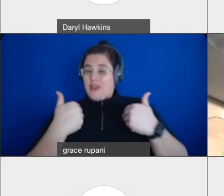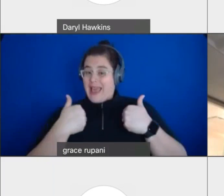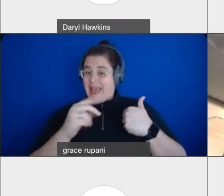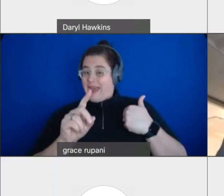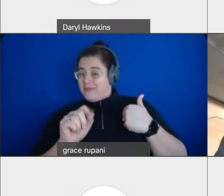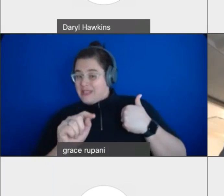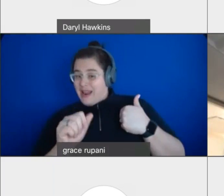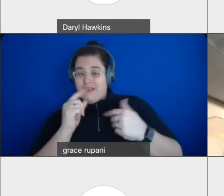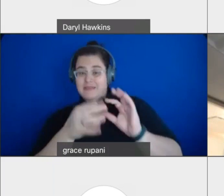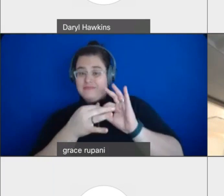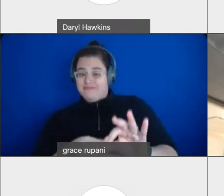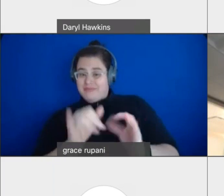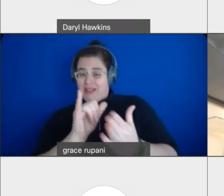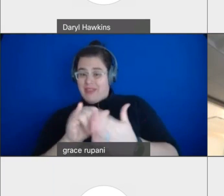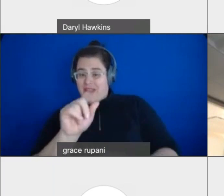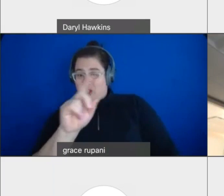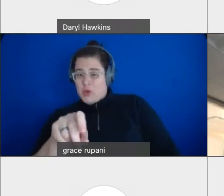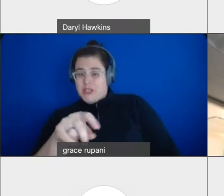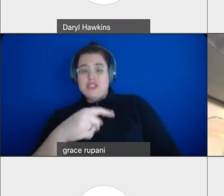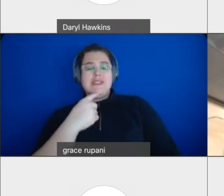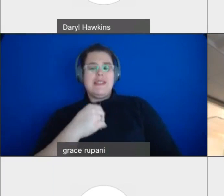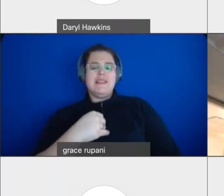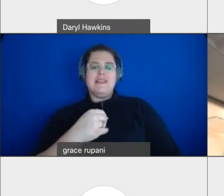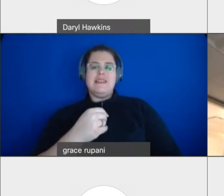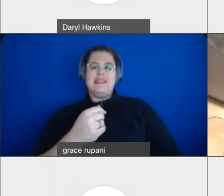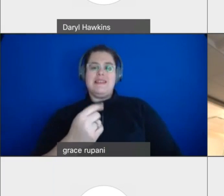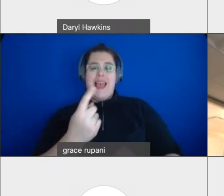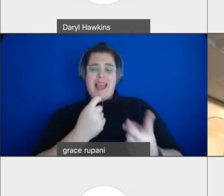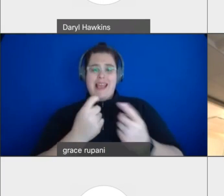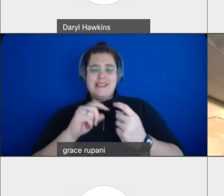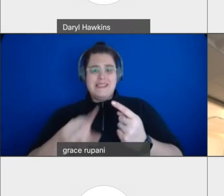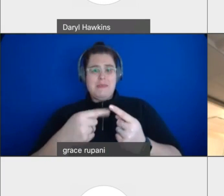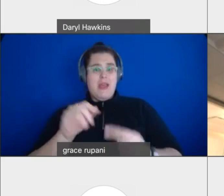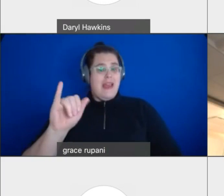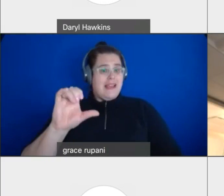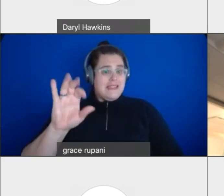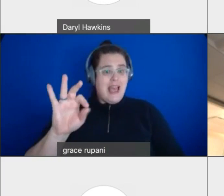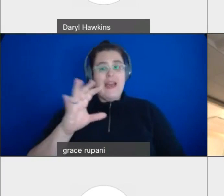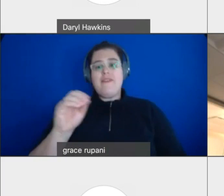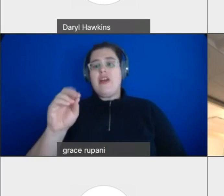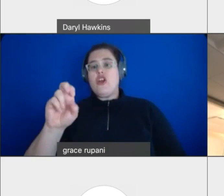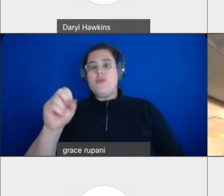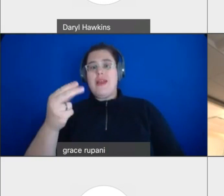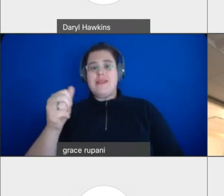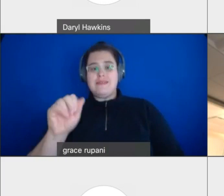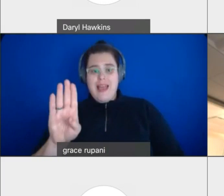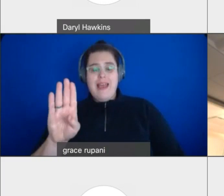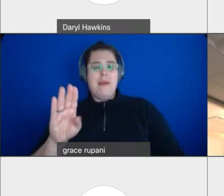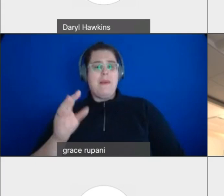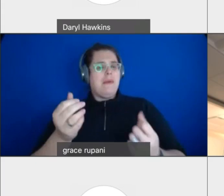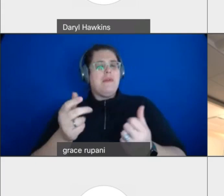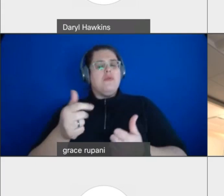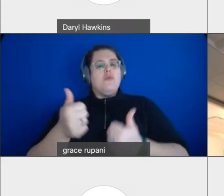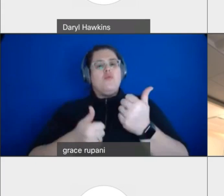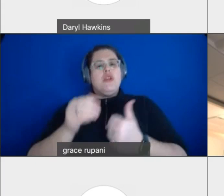on the progress vaccinating people in ICFs and residential HAB settings? What percentage of those people have received their